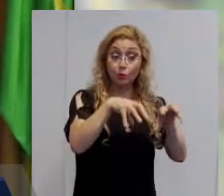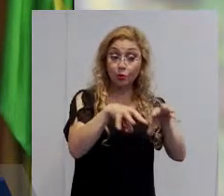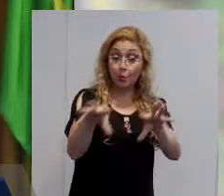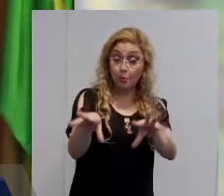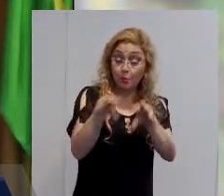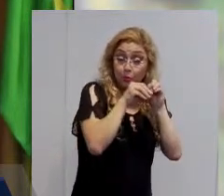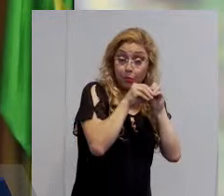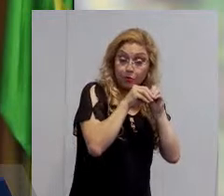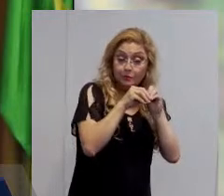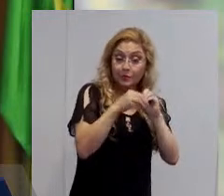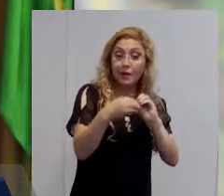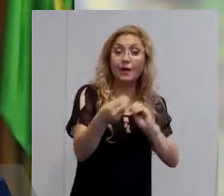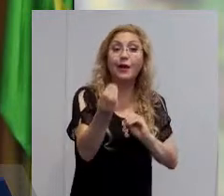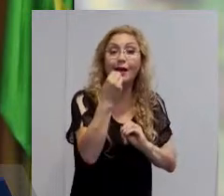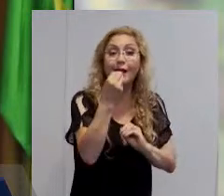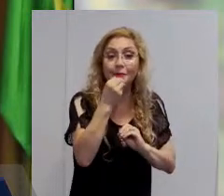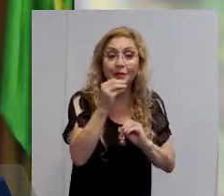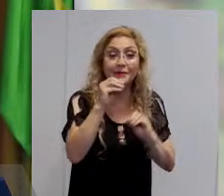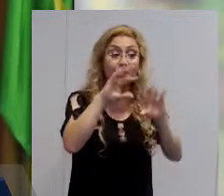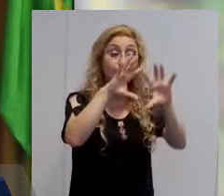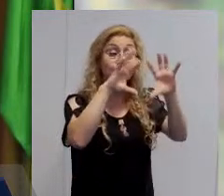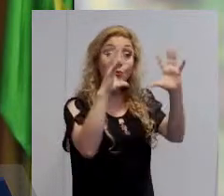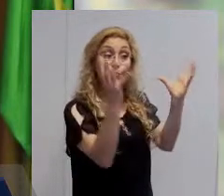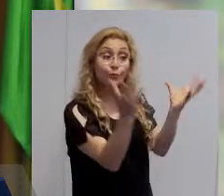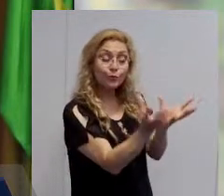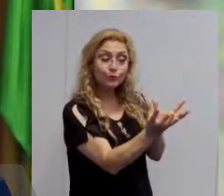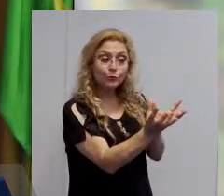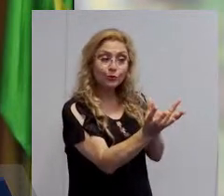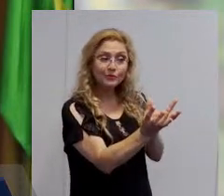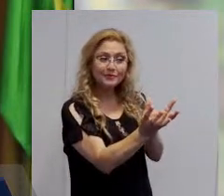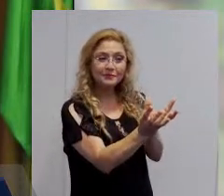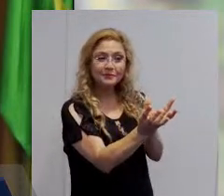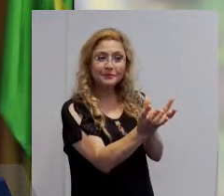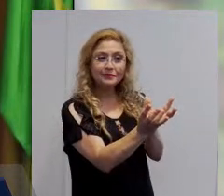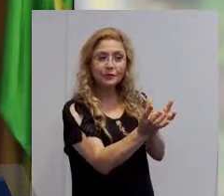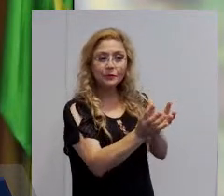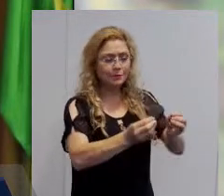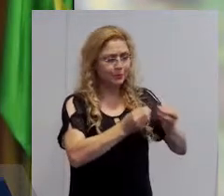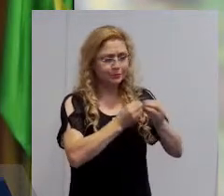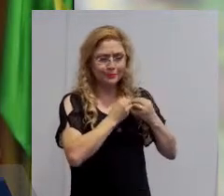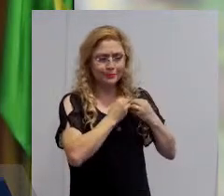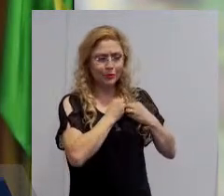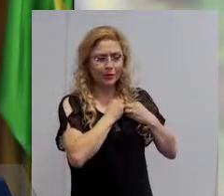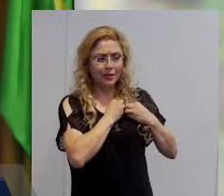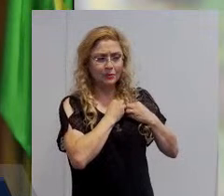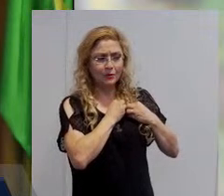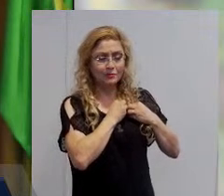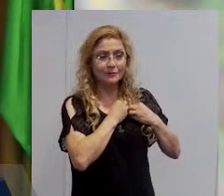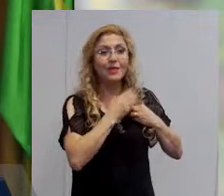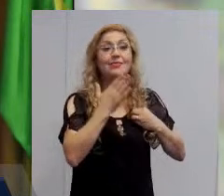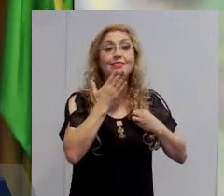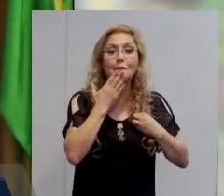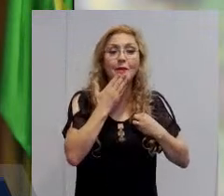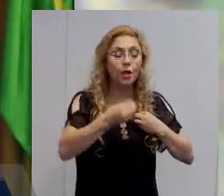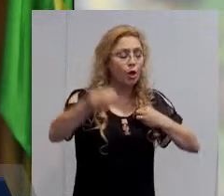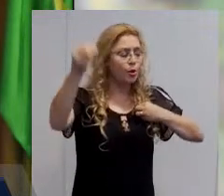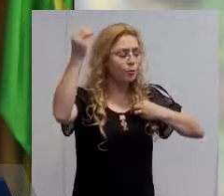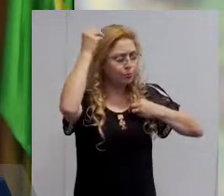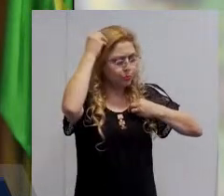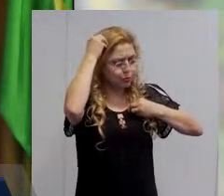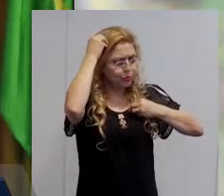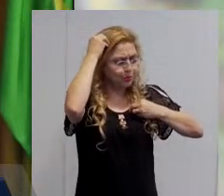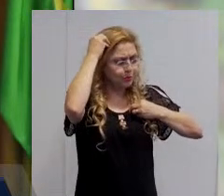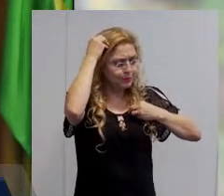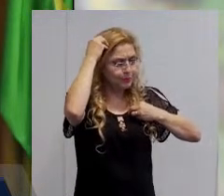the farmers have taken on for themselves to feed the world. But if they do it with their